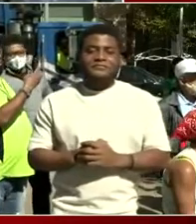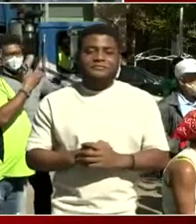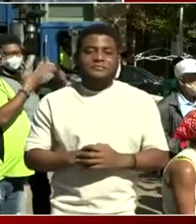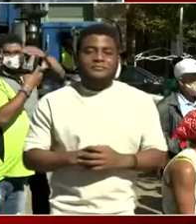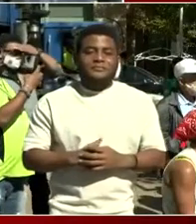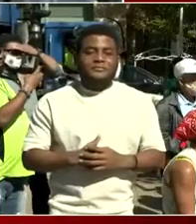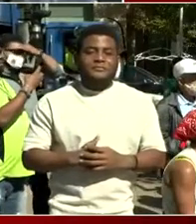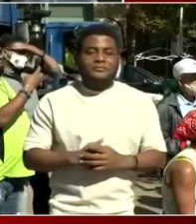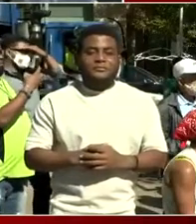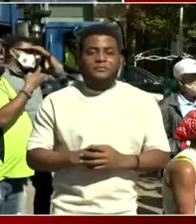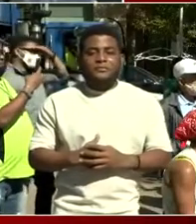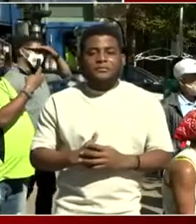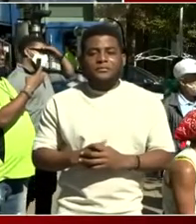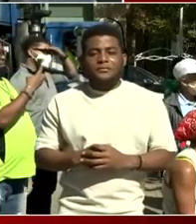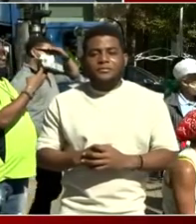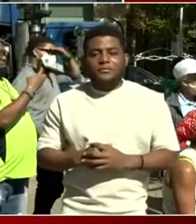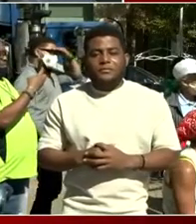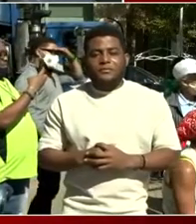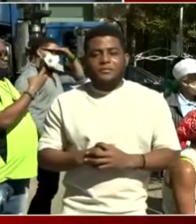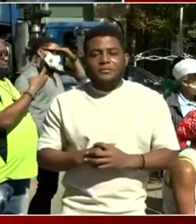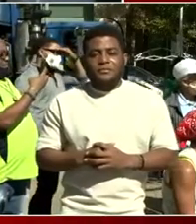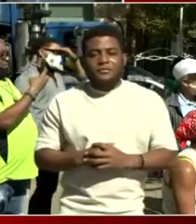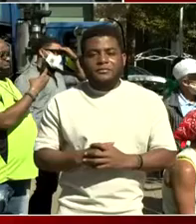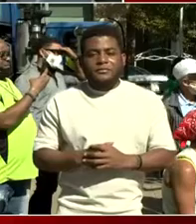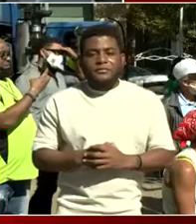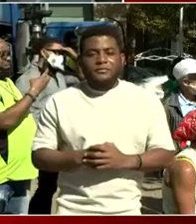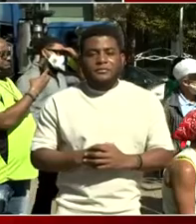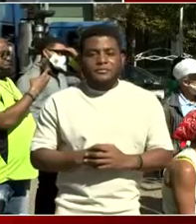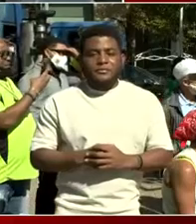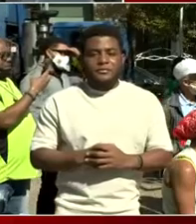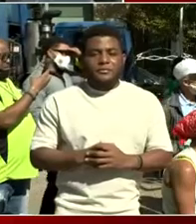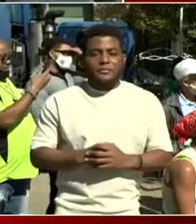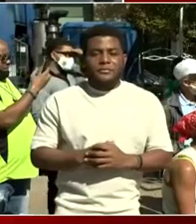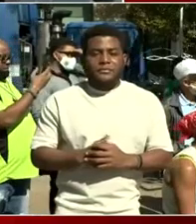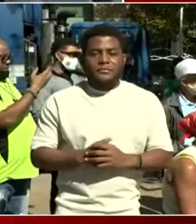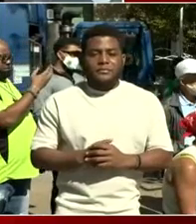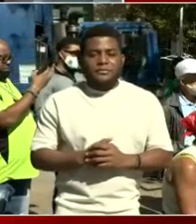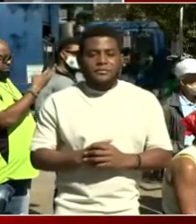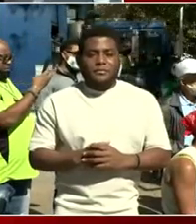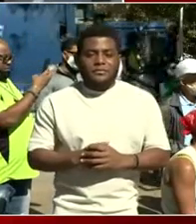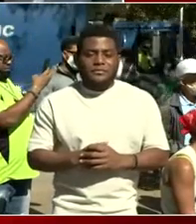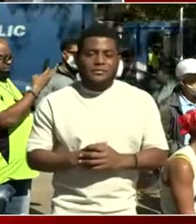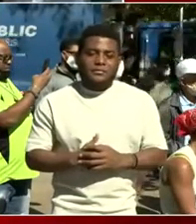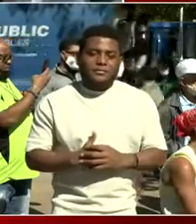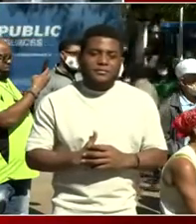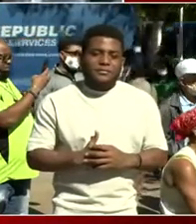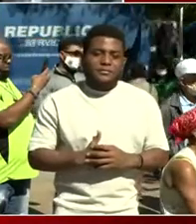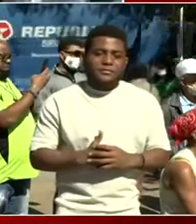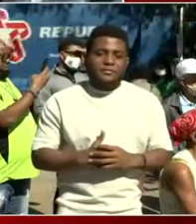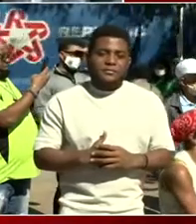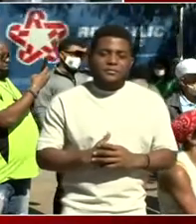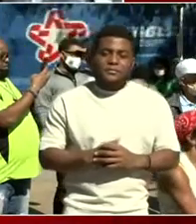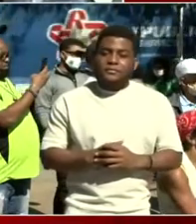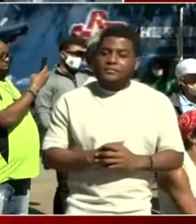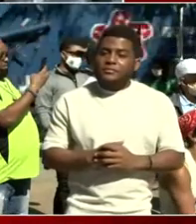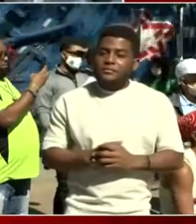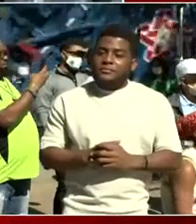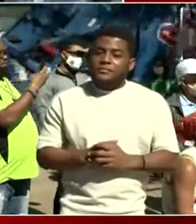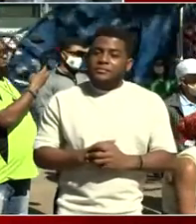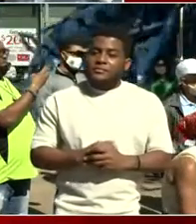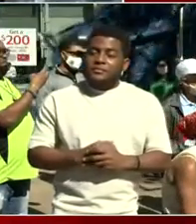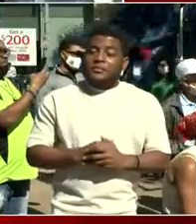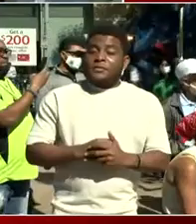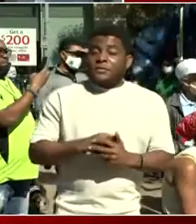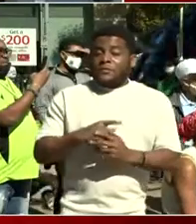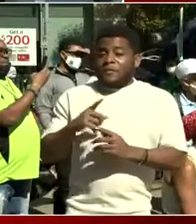This one's working. Okay, I got you now, Paul. Can you hear me now? Yeah, Okay. I got you. Chief Conte, you've said previously that